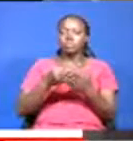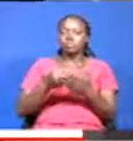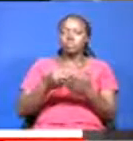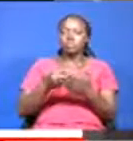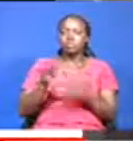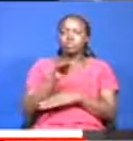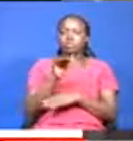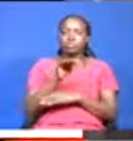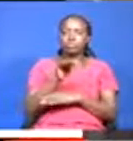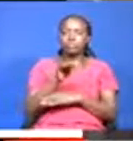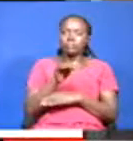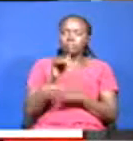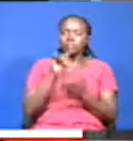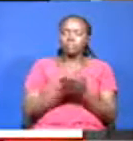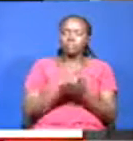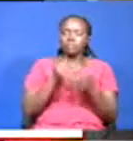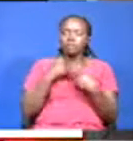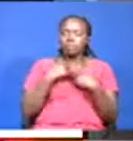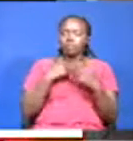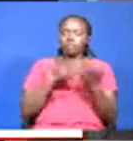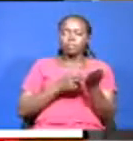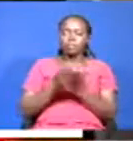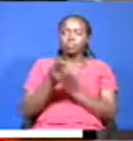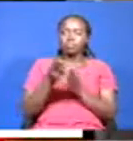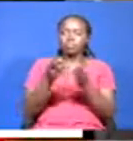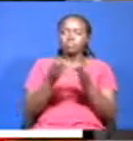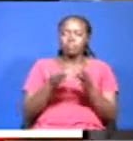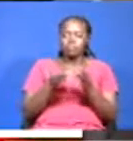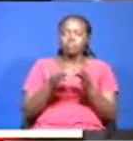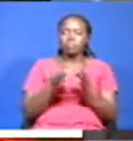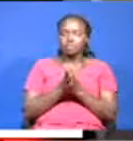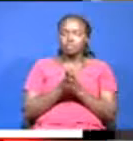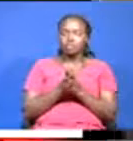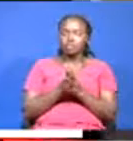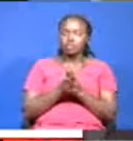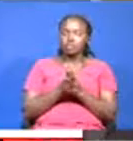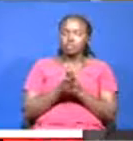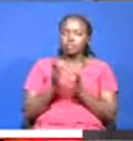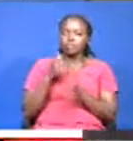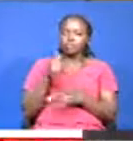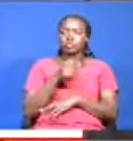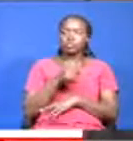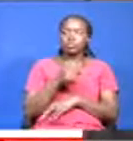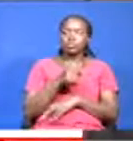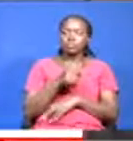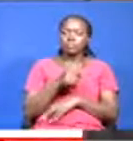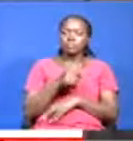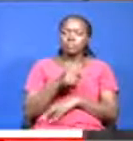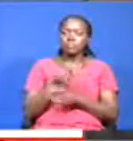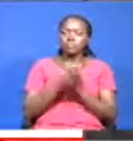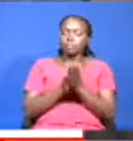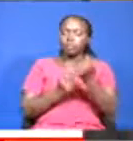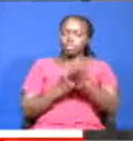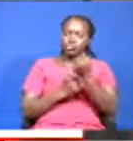na transparency and accountability kama jinsi mheshimiwa alivyosema, na sisi tutawaunga